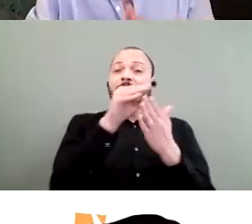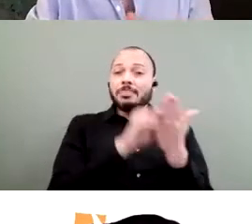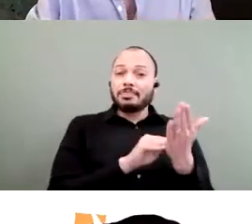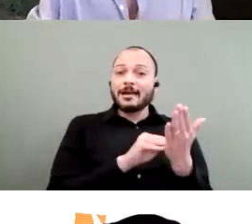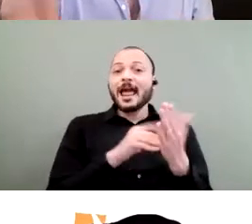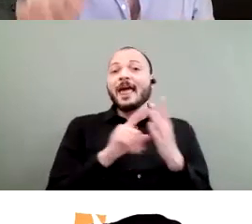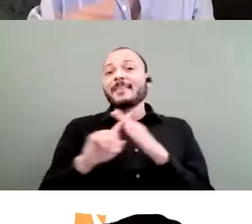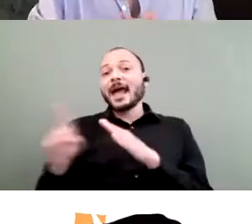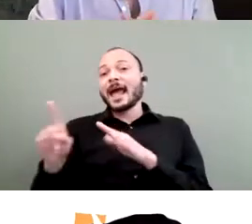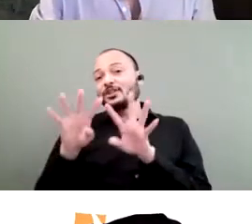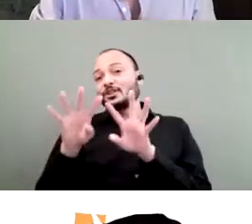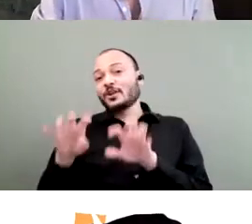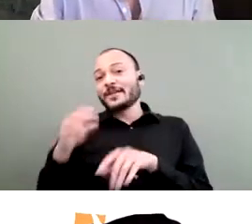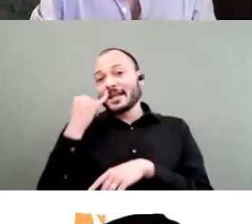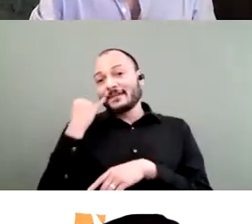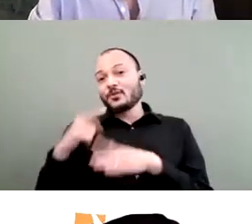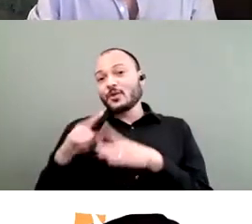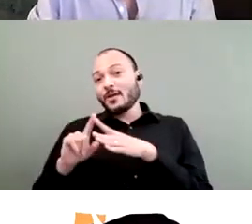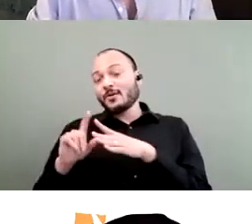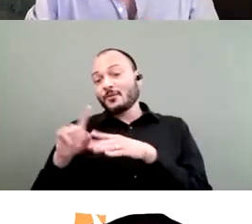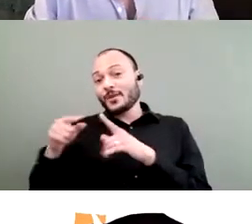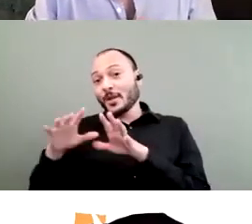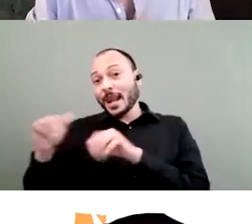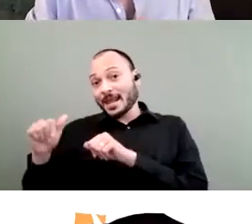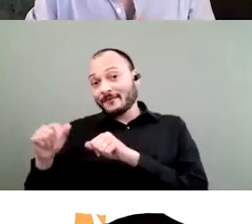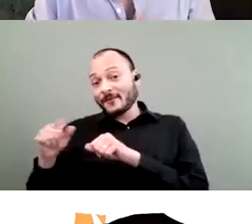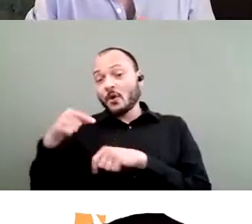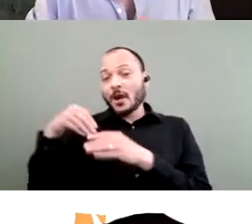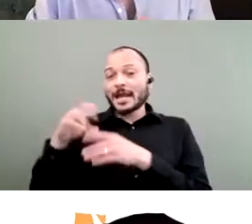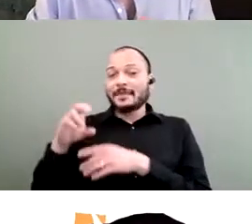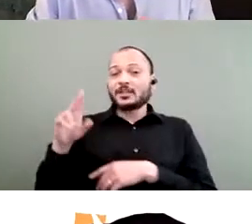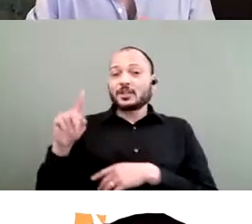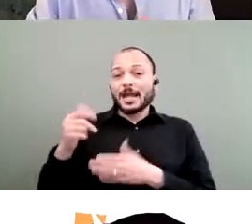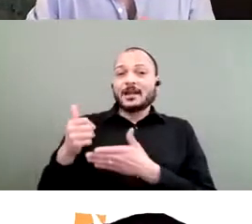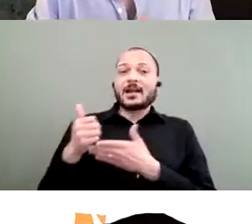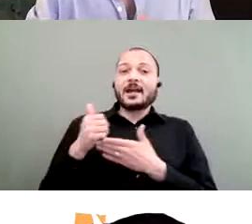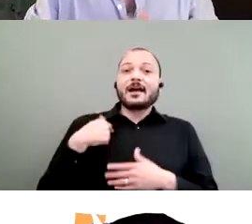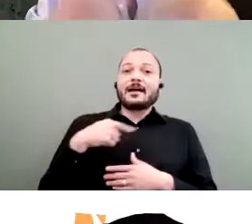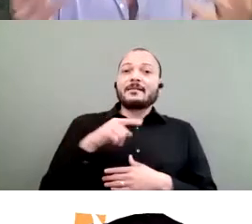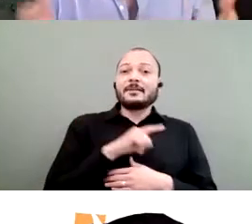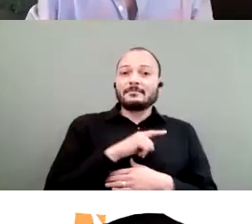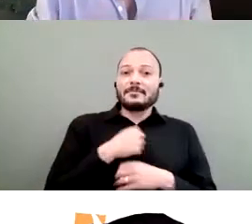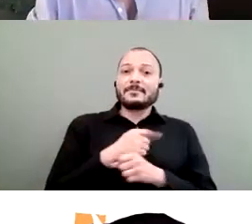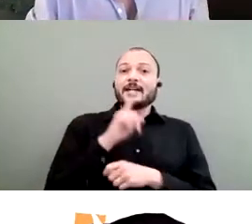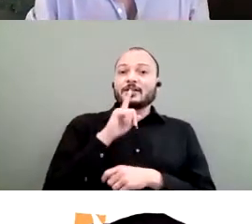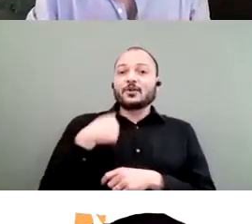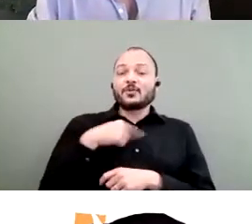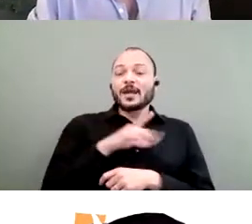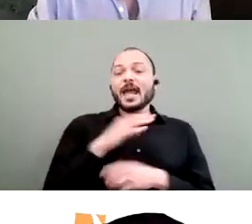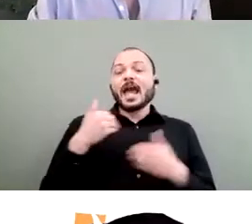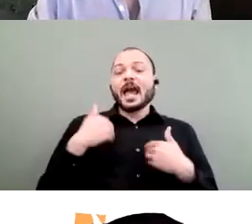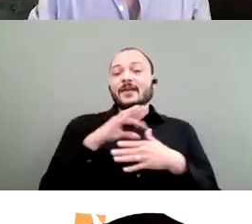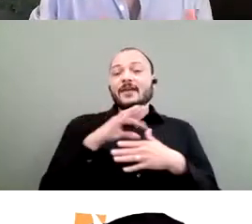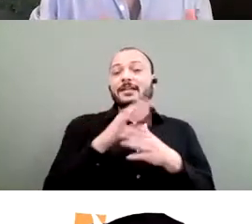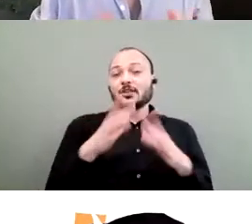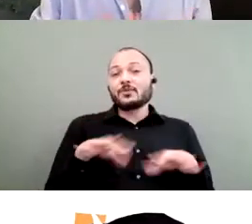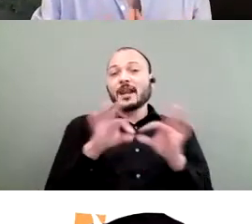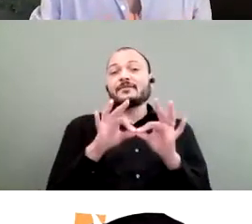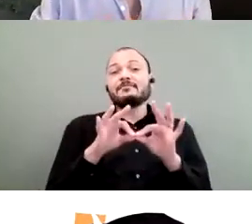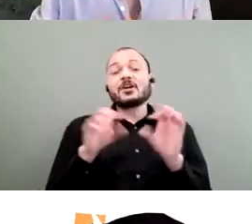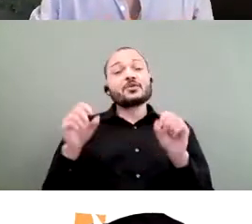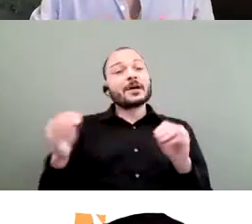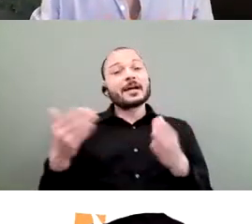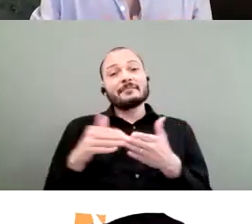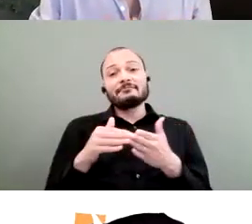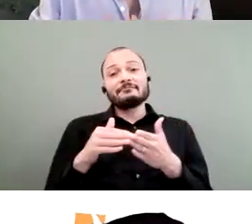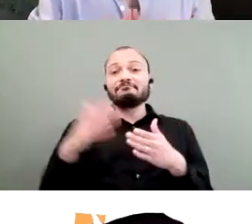Zoom or the one that is in the chat, because it will help us make sure we have content that is relevant. So again, I'm just going to